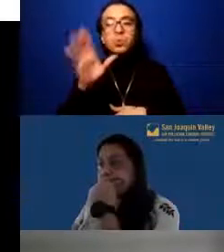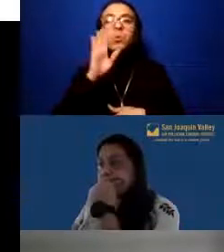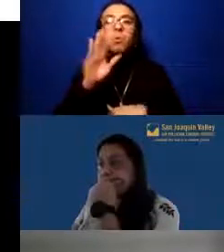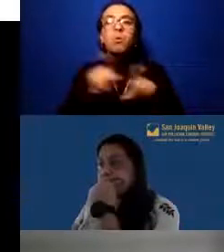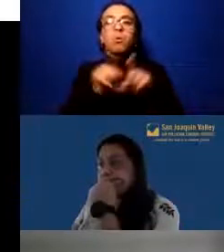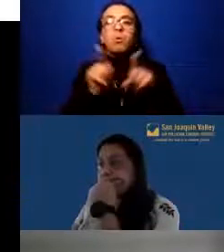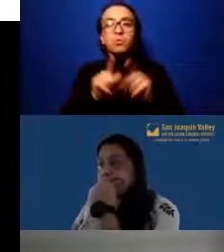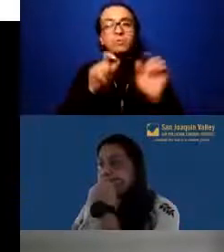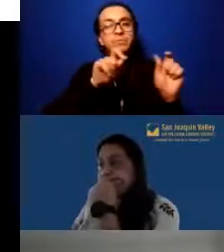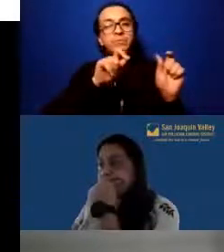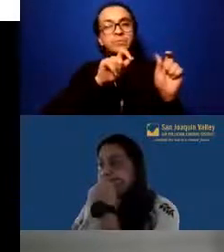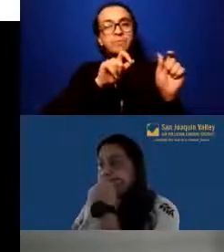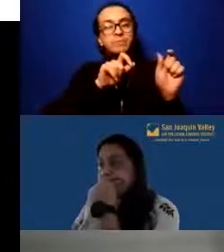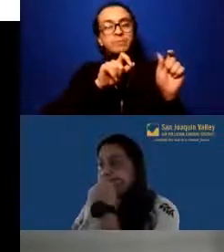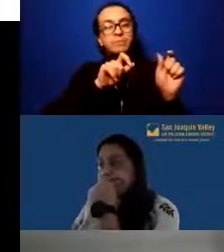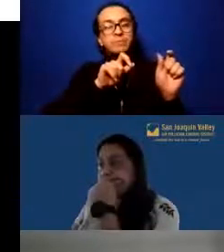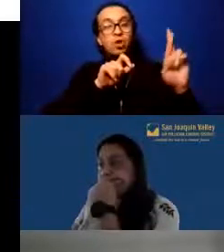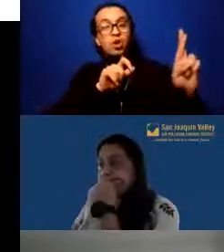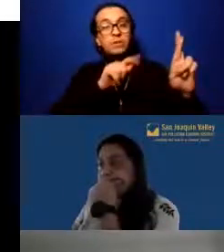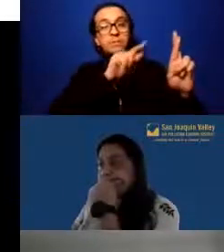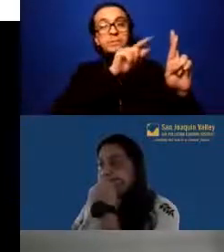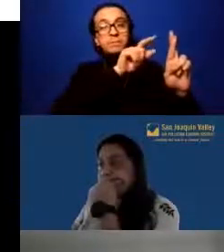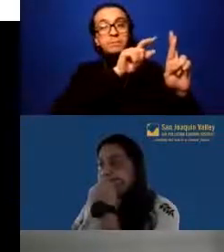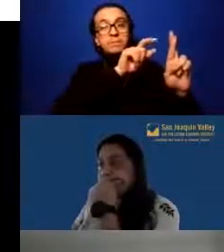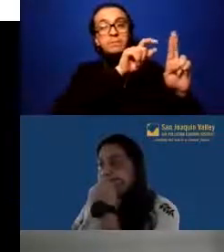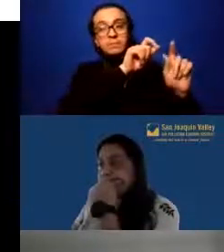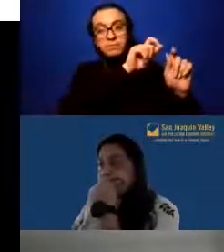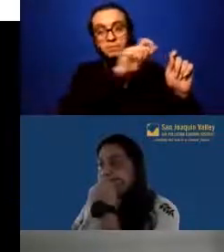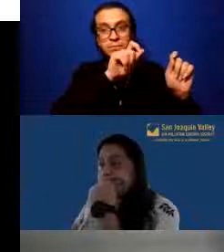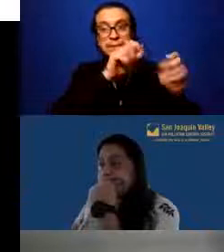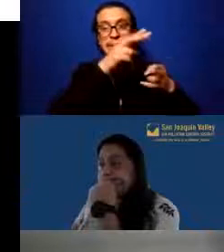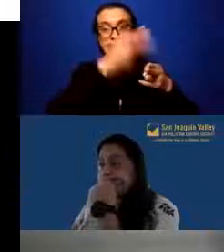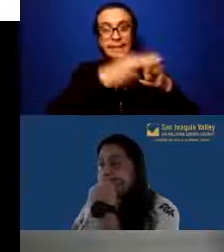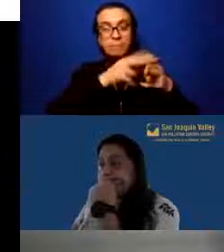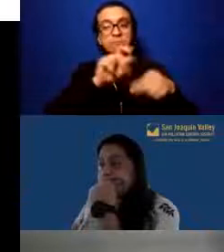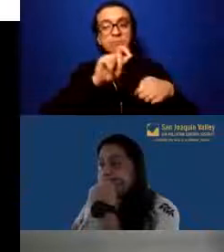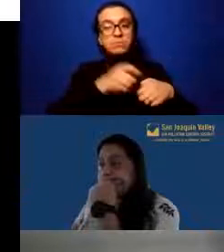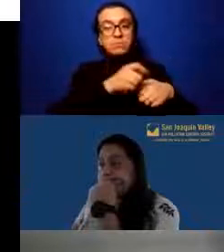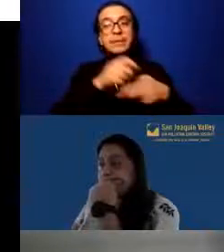as well for those people who are present in your home and that are participating.